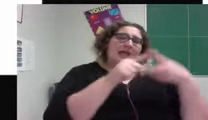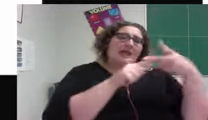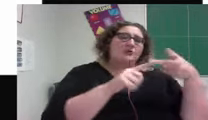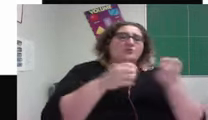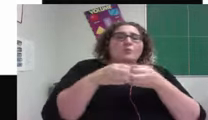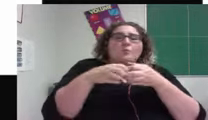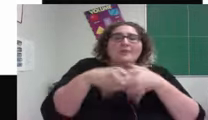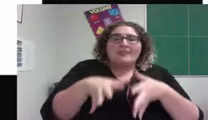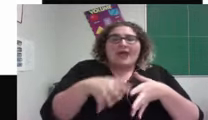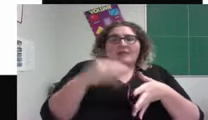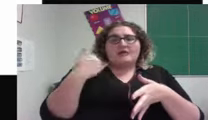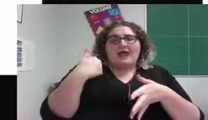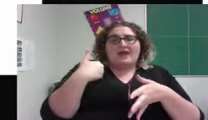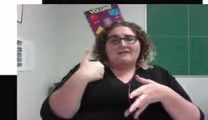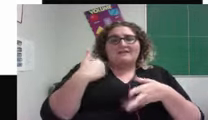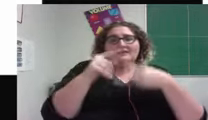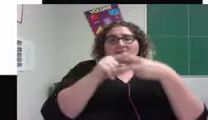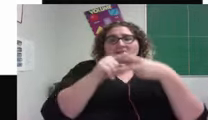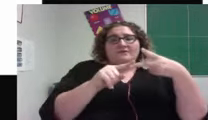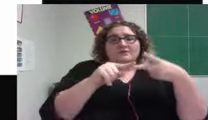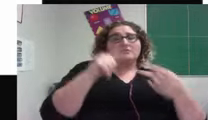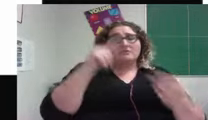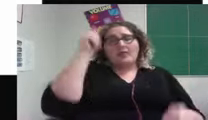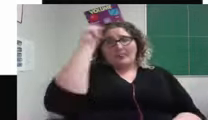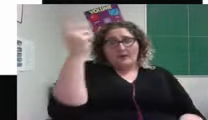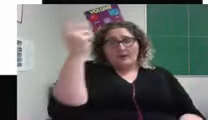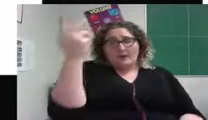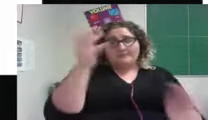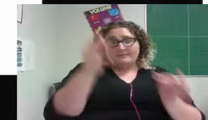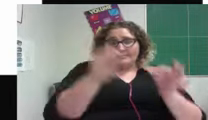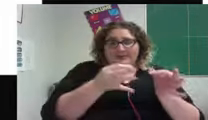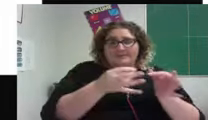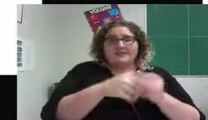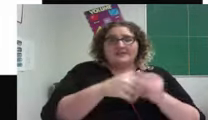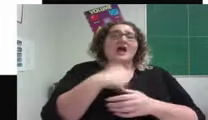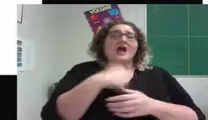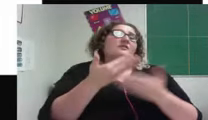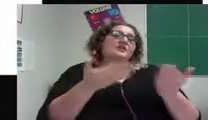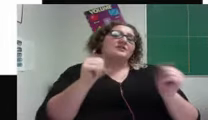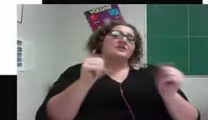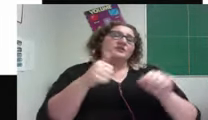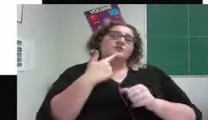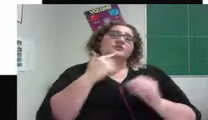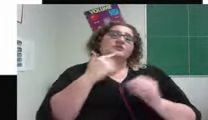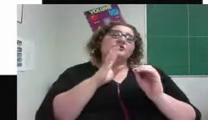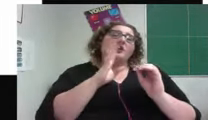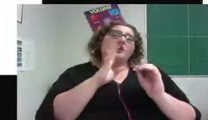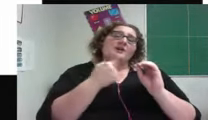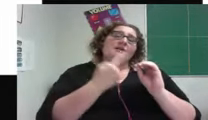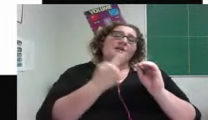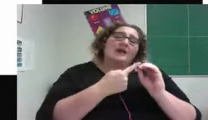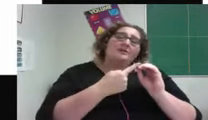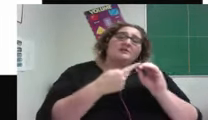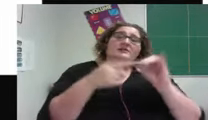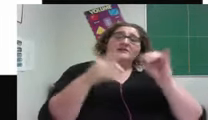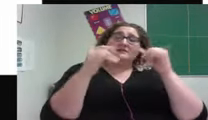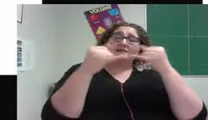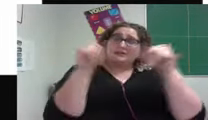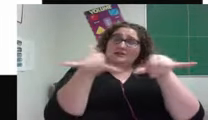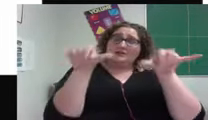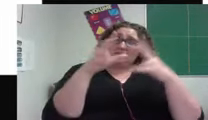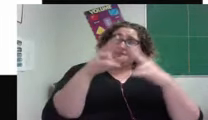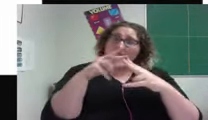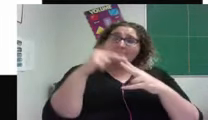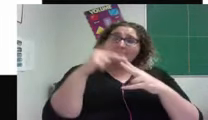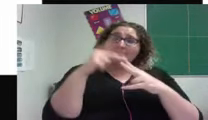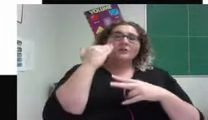about supplementary angles or linear pairs, because if we know that angle 1 and 2 are congruent to each other, we know that they form a right angle. Well, if they